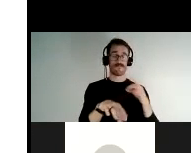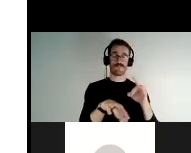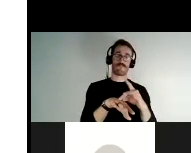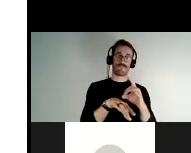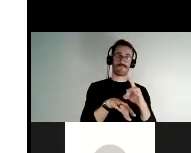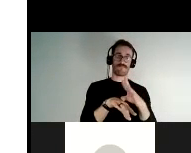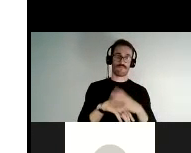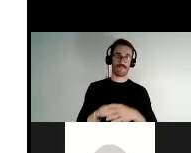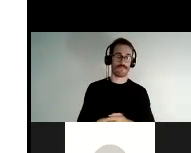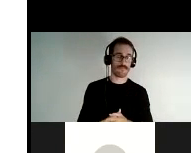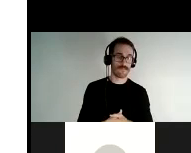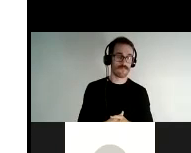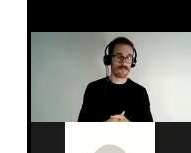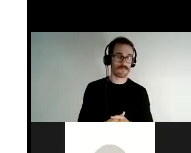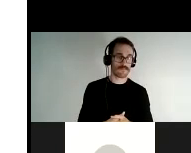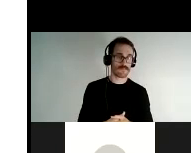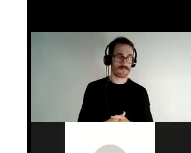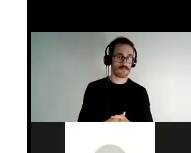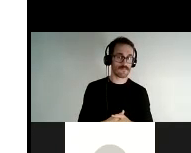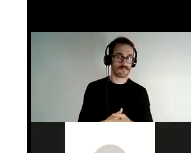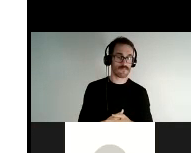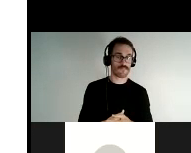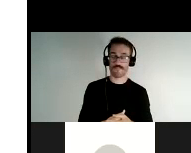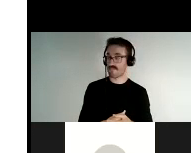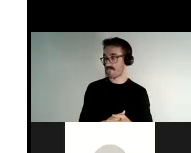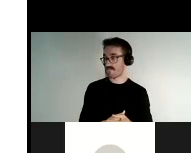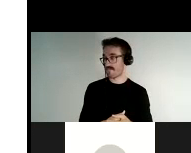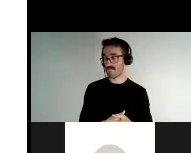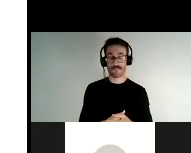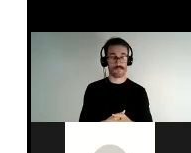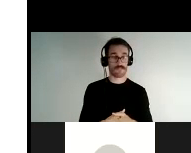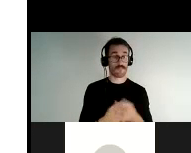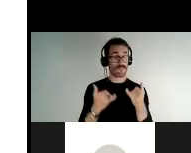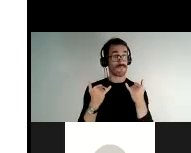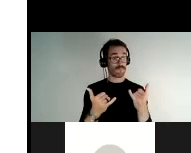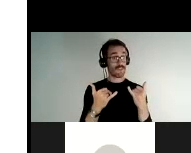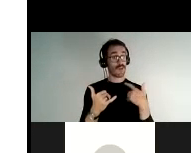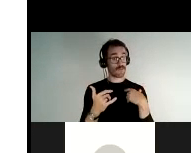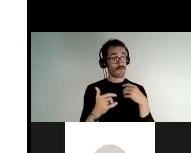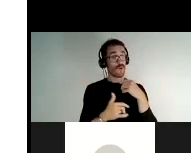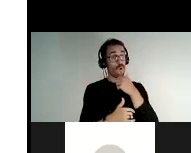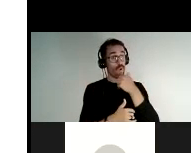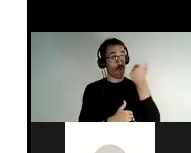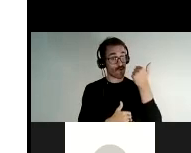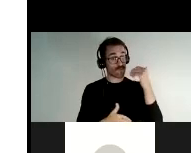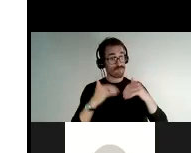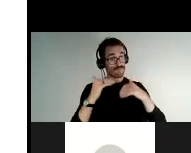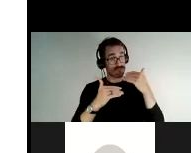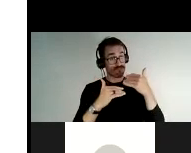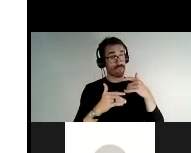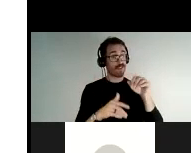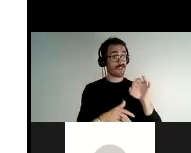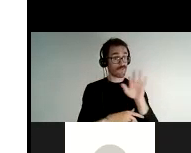But imagine, let's compound that as we get older. And if you're coming out as an